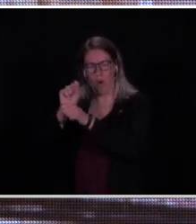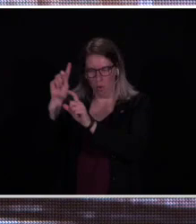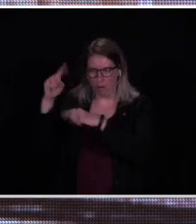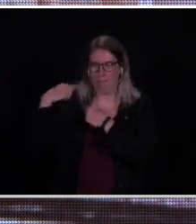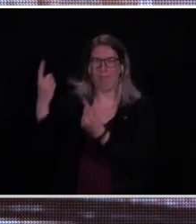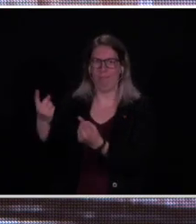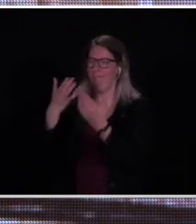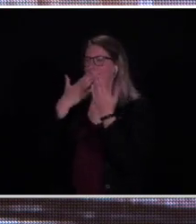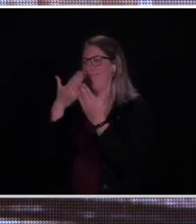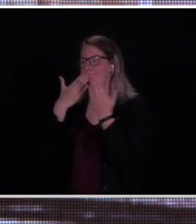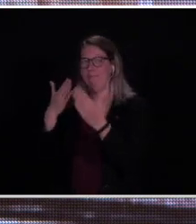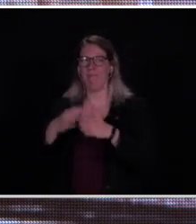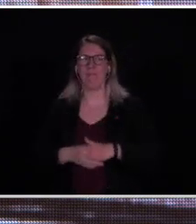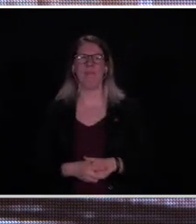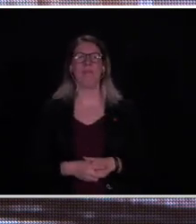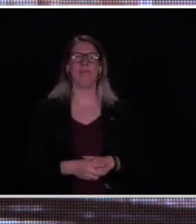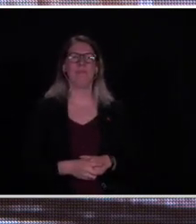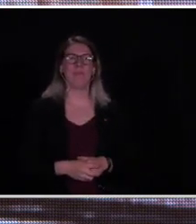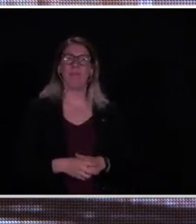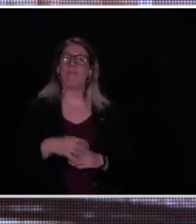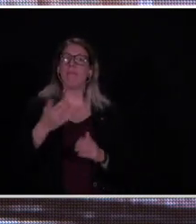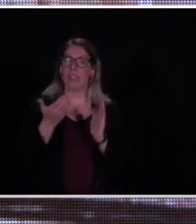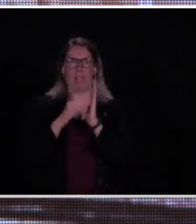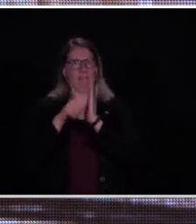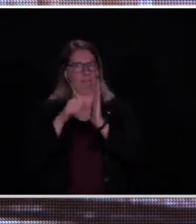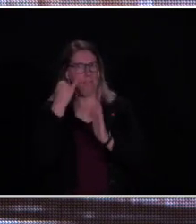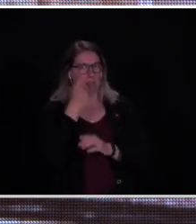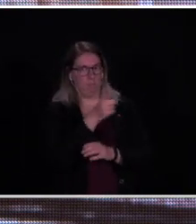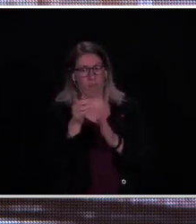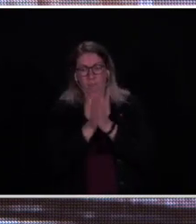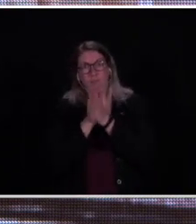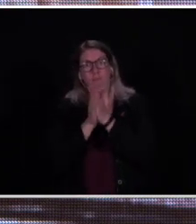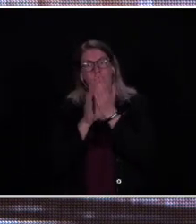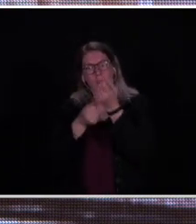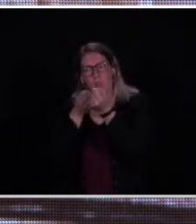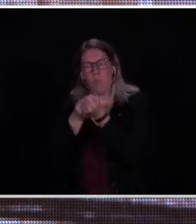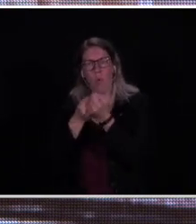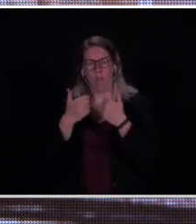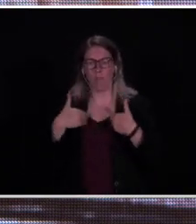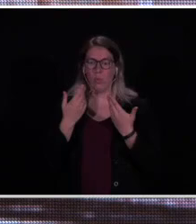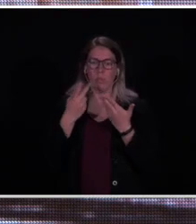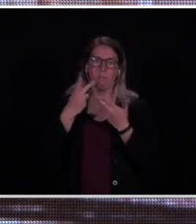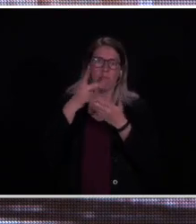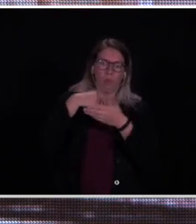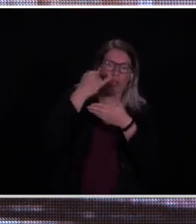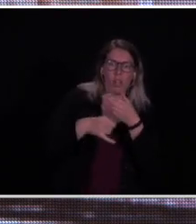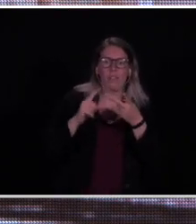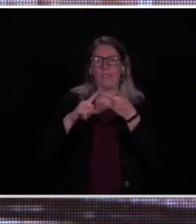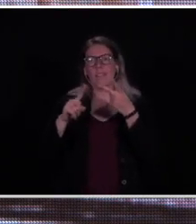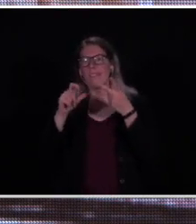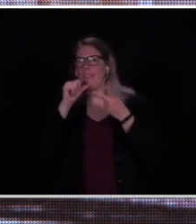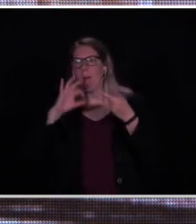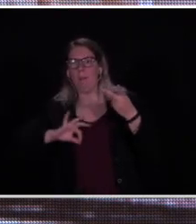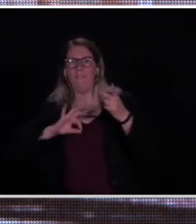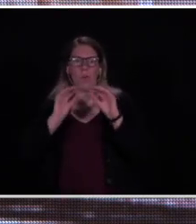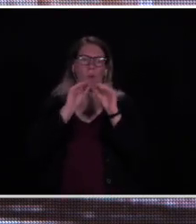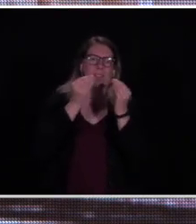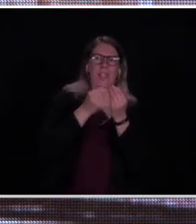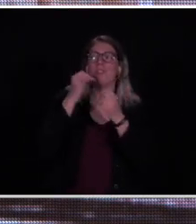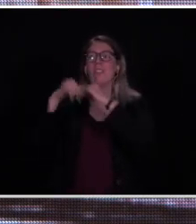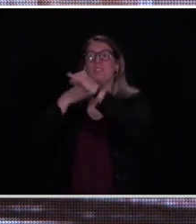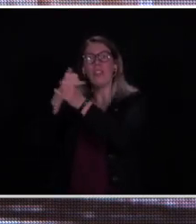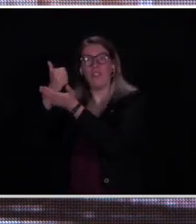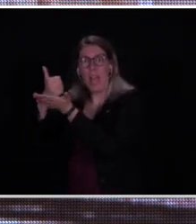our frontline workers. If you would like to help Rotary support local youth projects, nonprofit organizations, and international relief